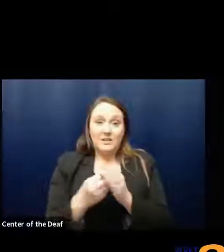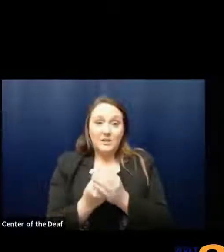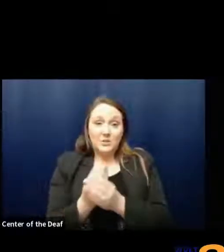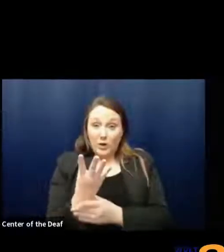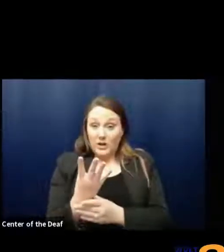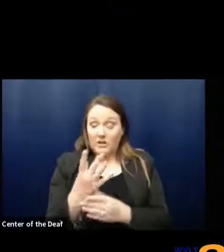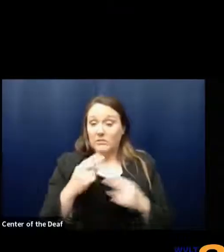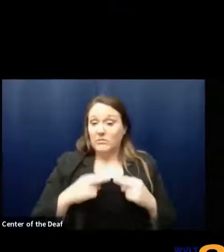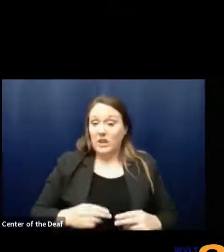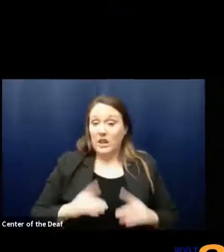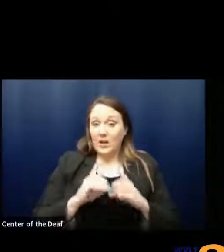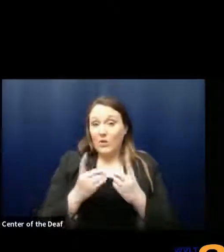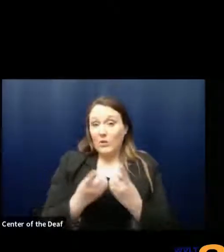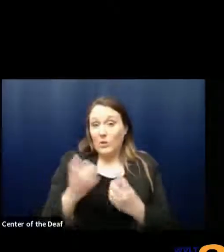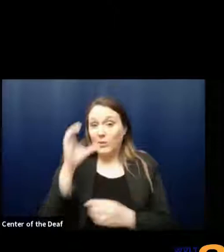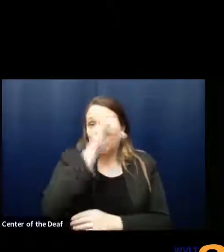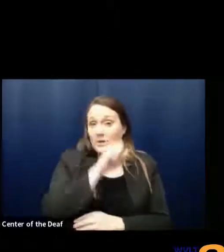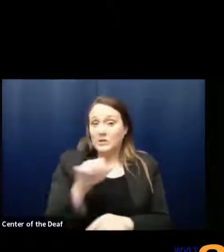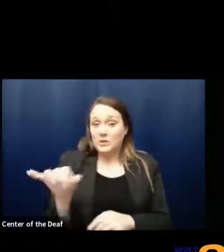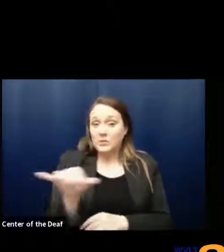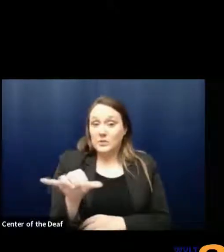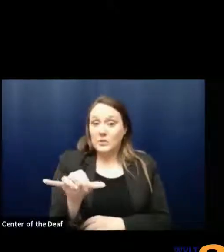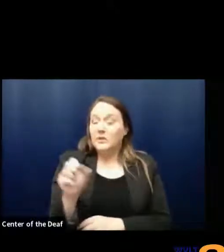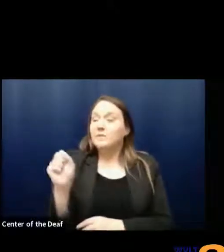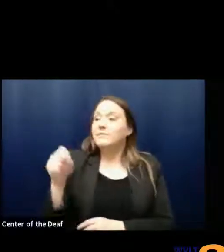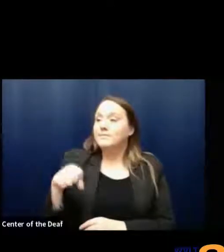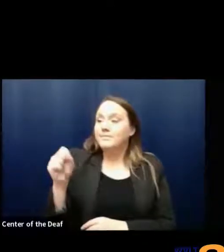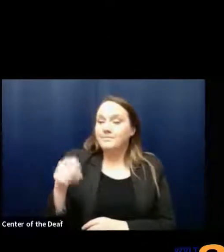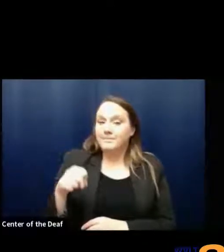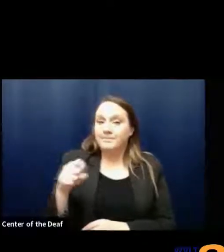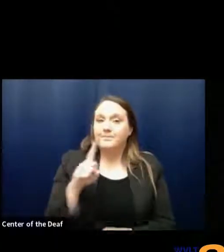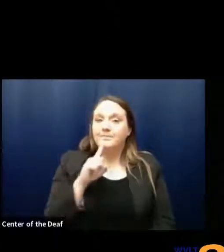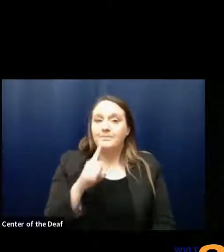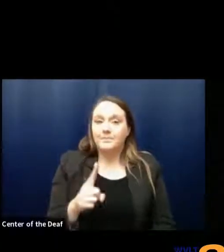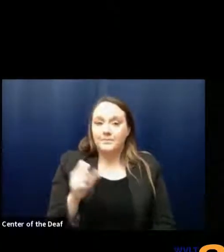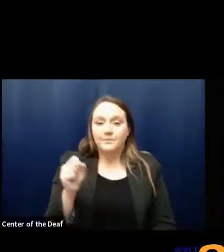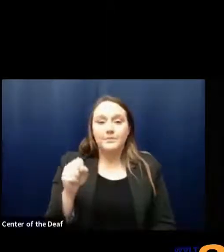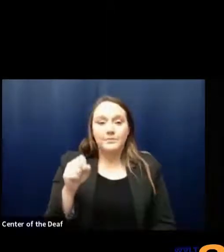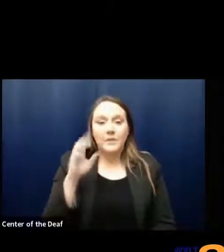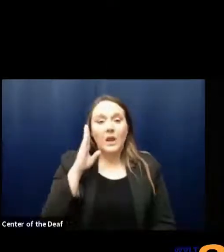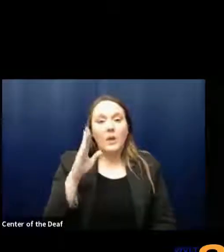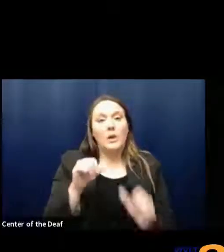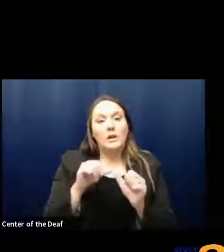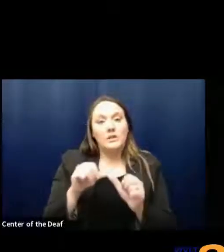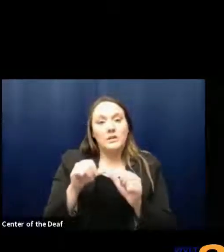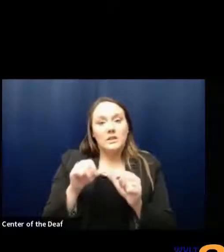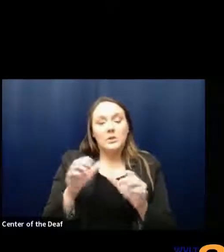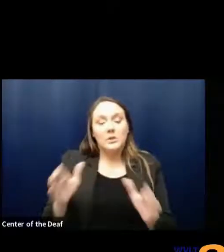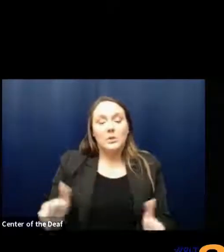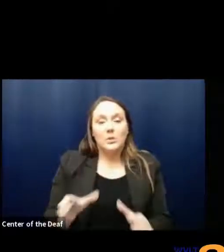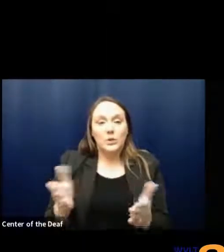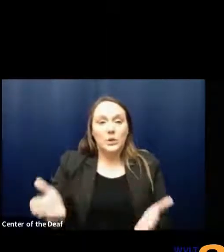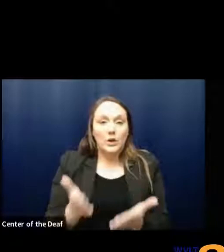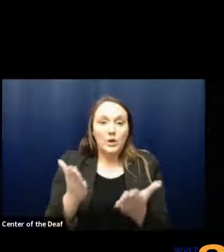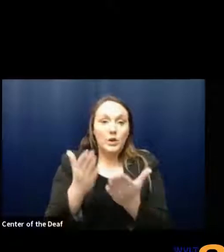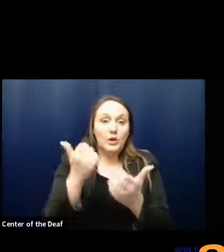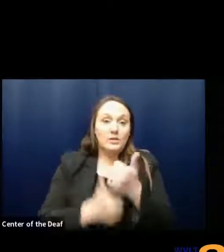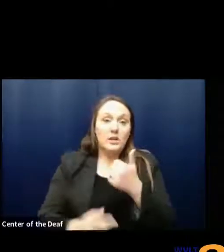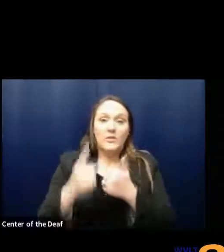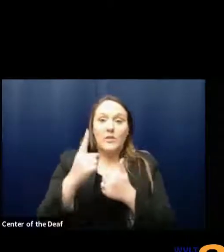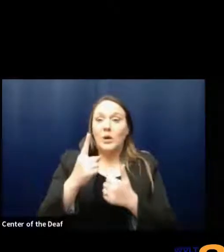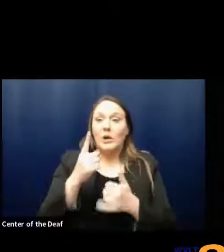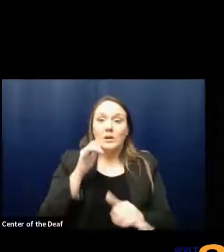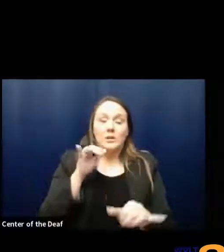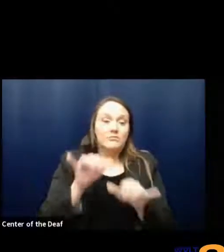operating under the same assumption? We absolutely are, and we absolutely will be continuing to encourage everybody to stay vigilant